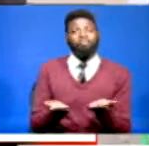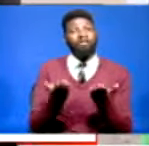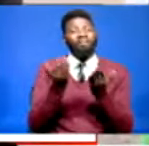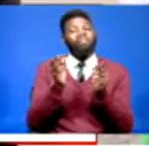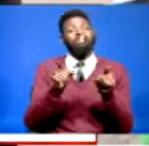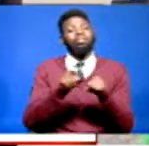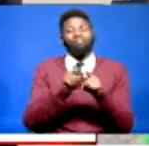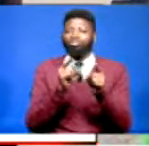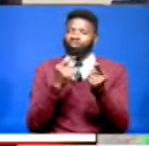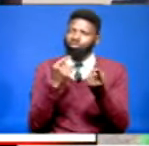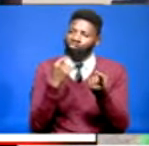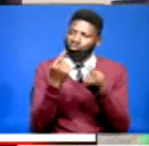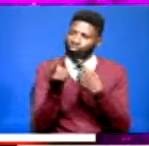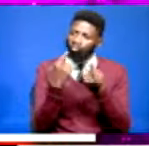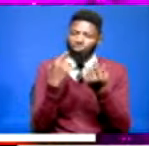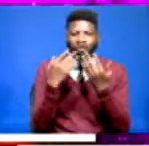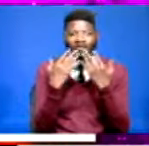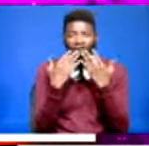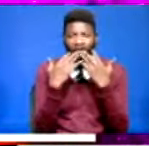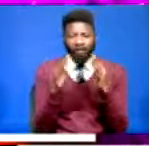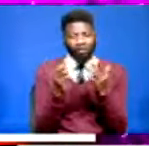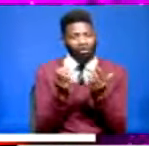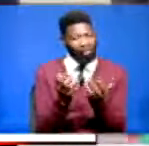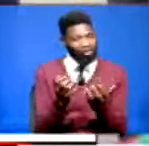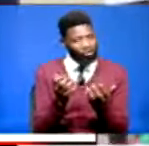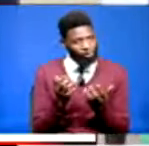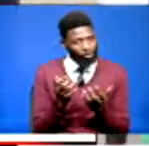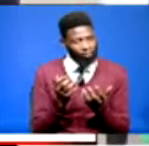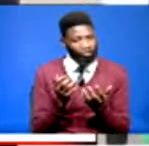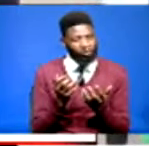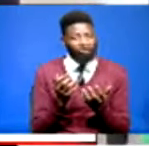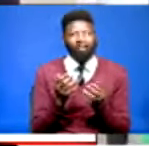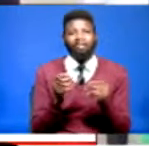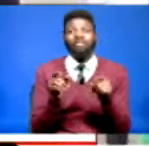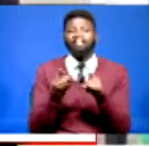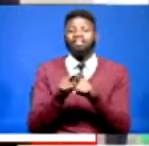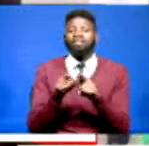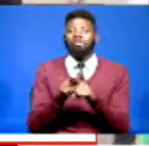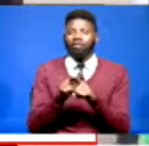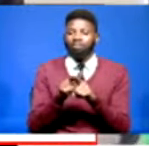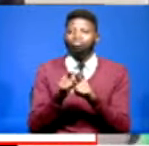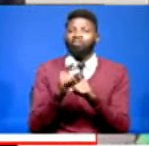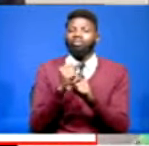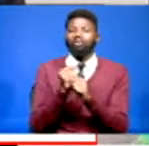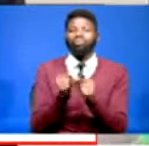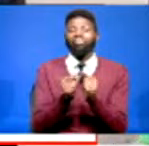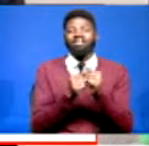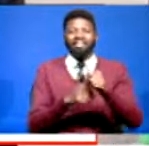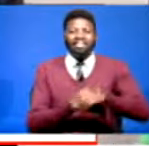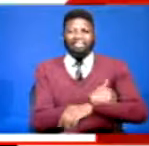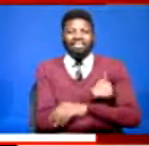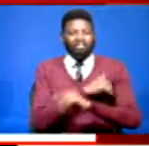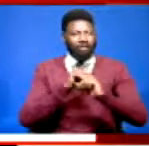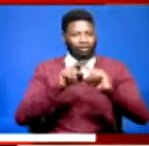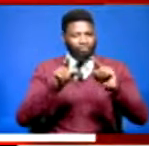about the need to focus on the various chiefs, and one of the policy statements that